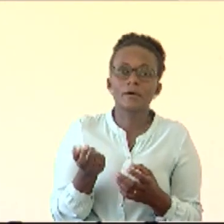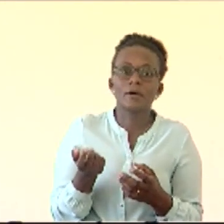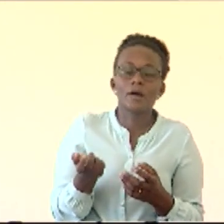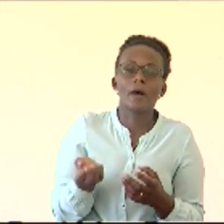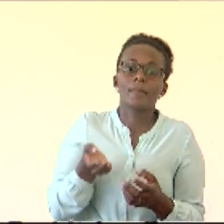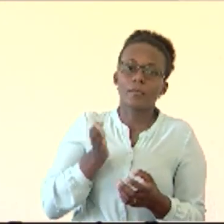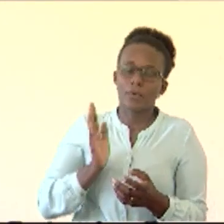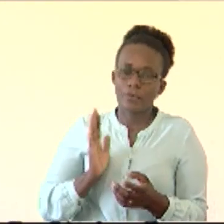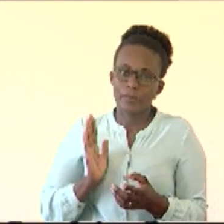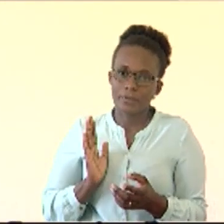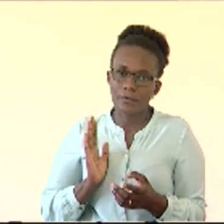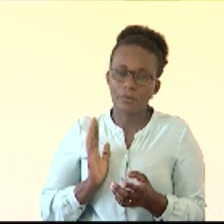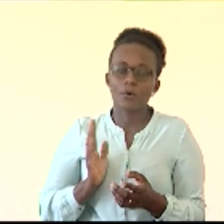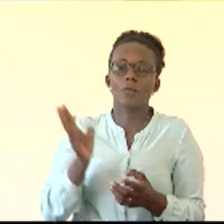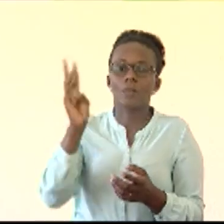or damage.